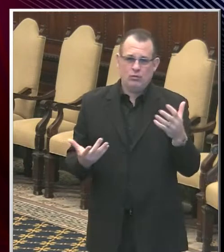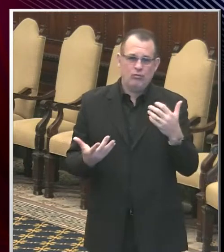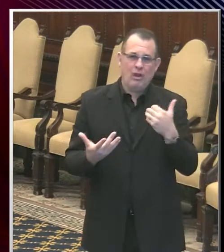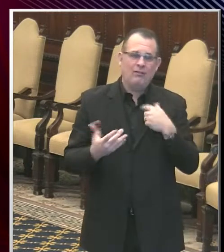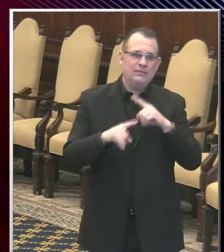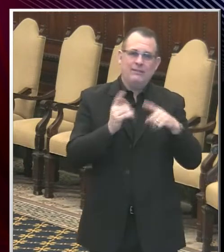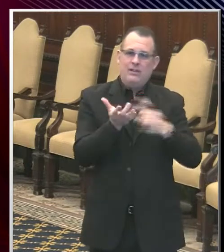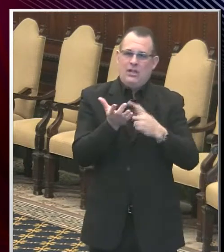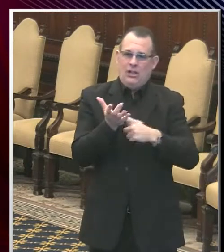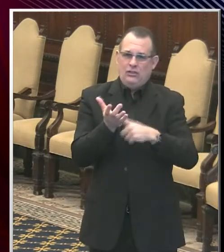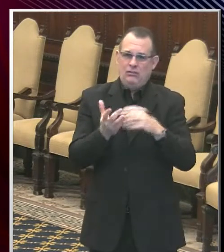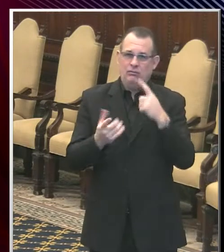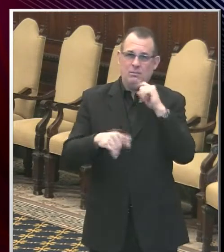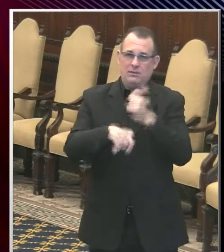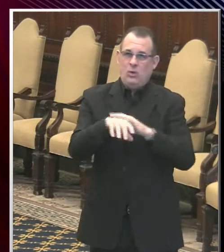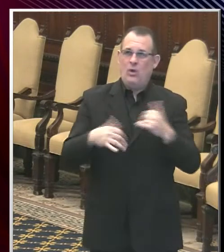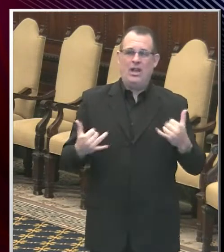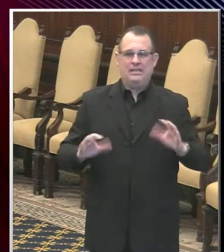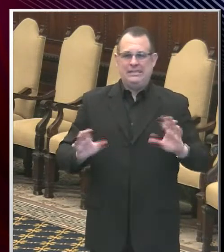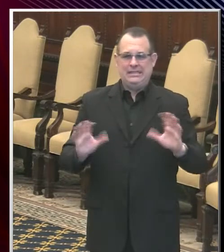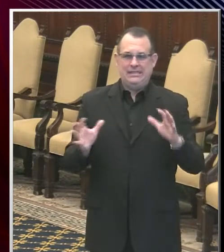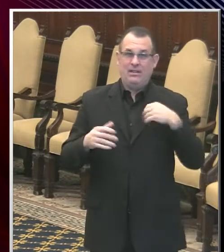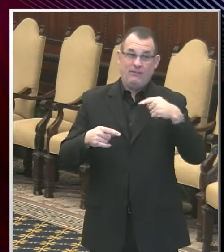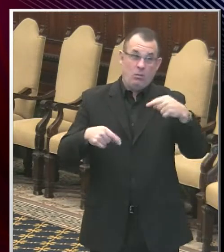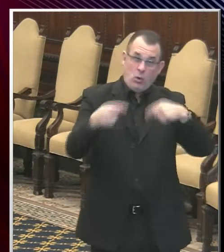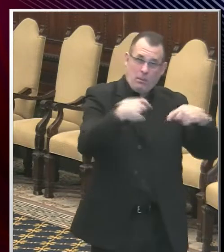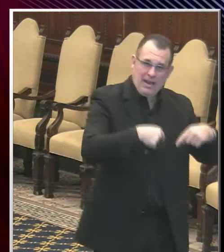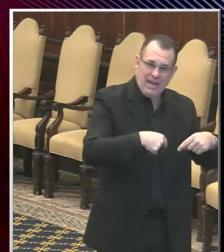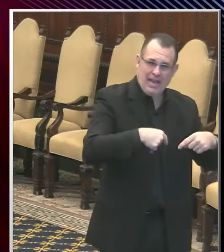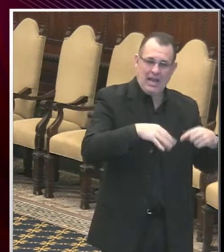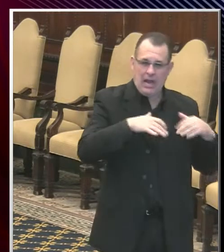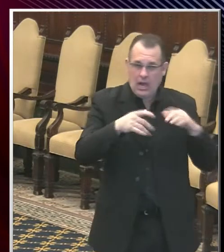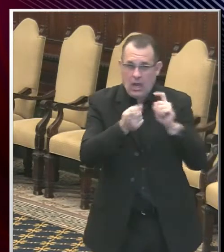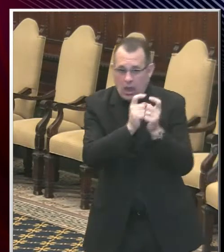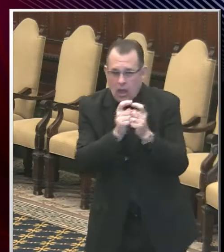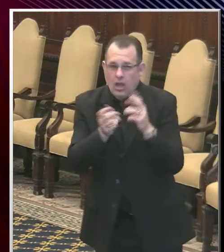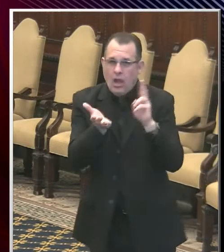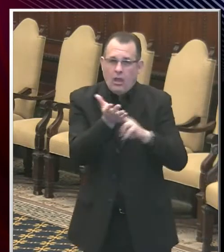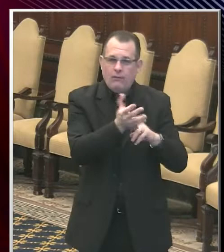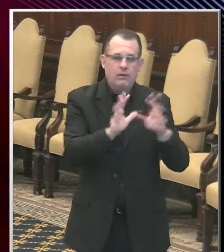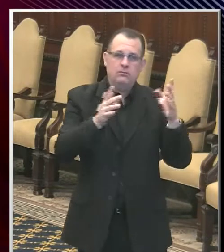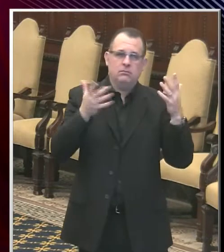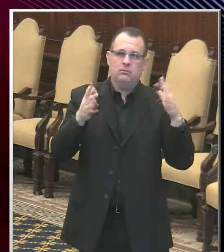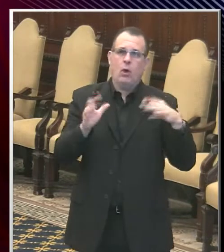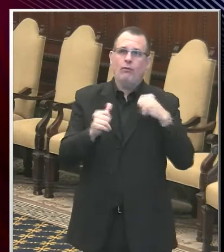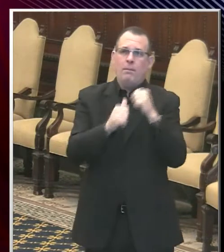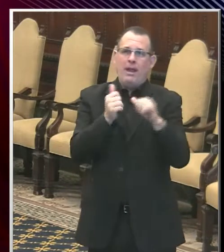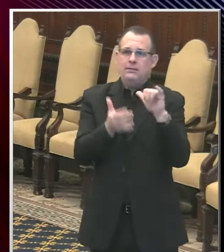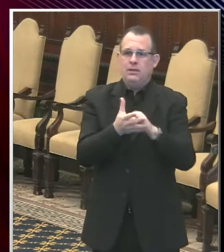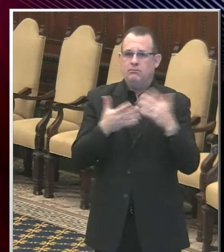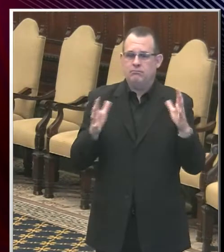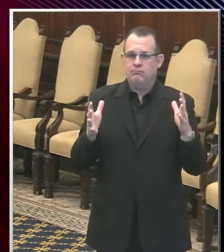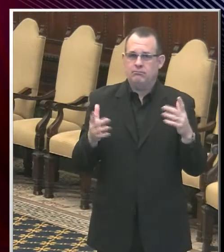current situation. But going back and redoing doing contracts that have been already ratified is not possible.